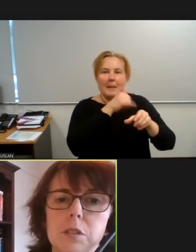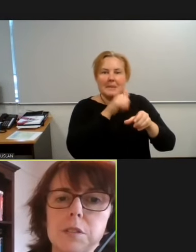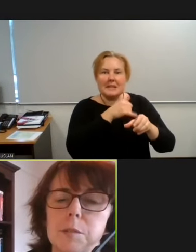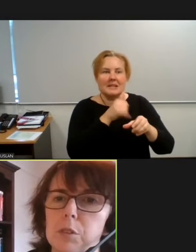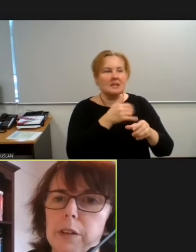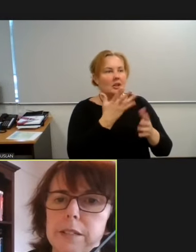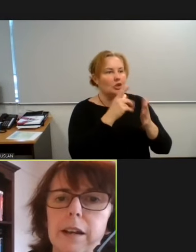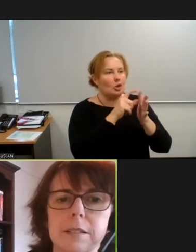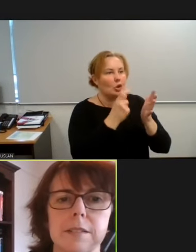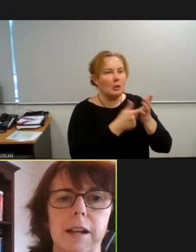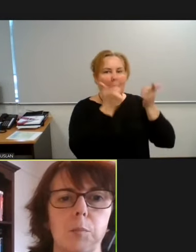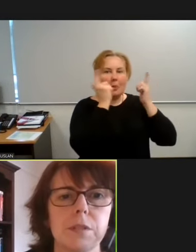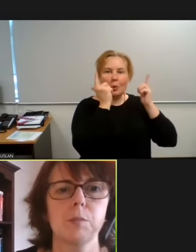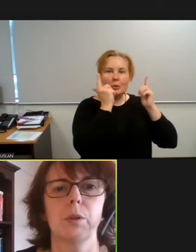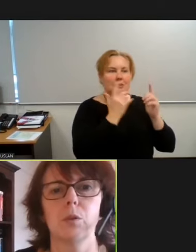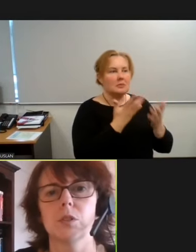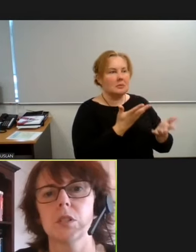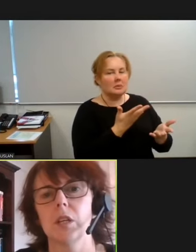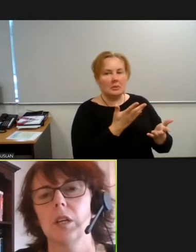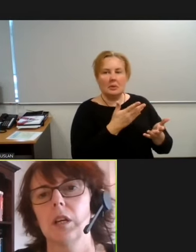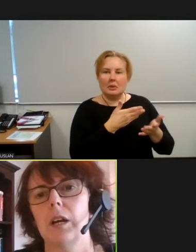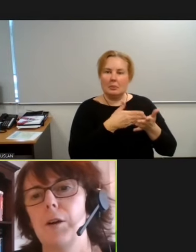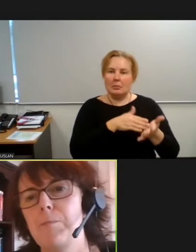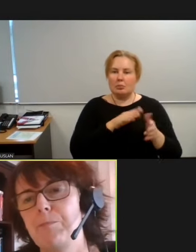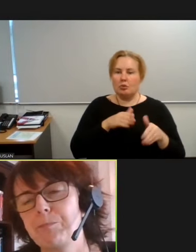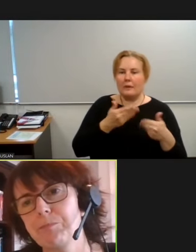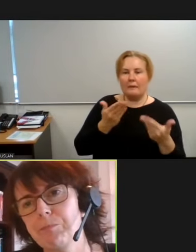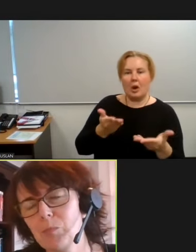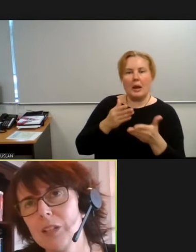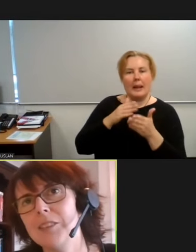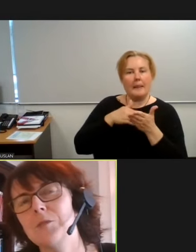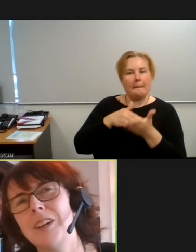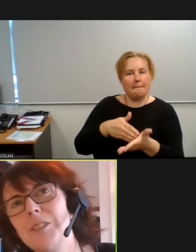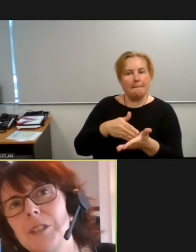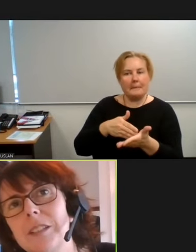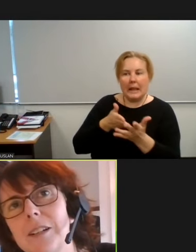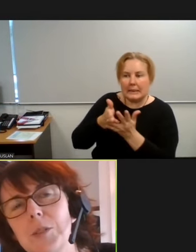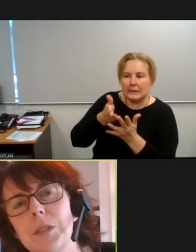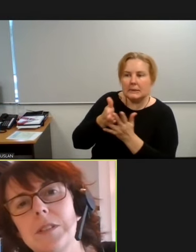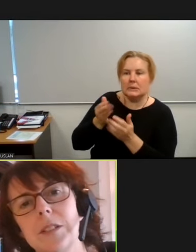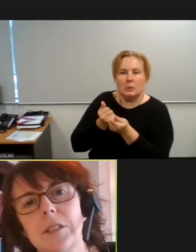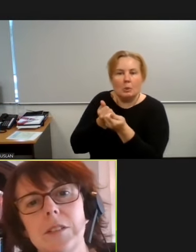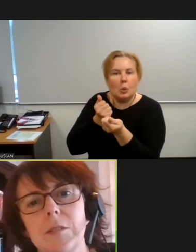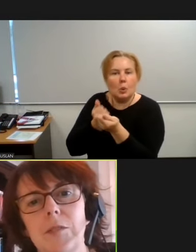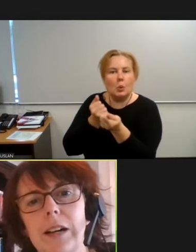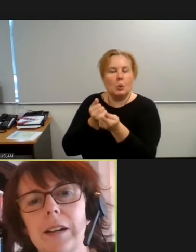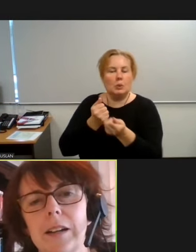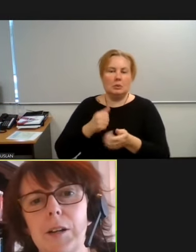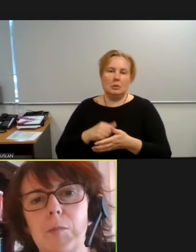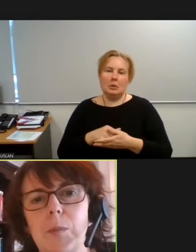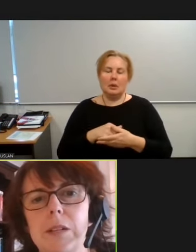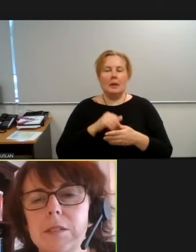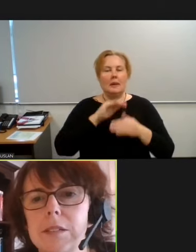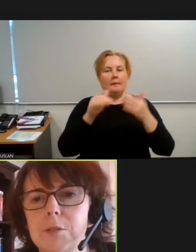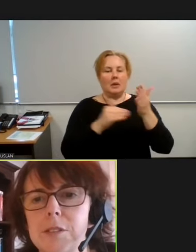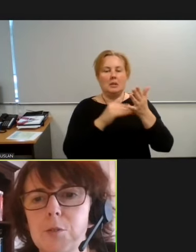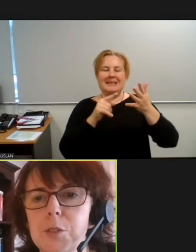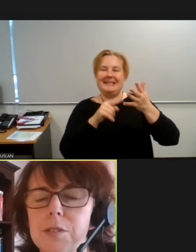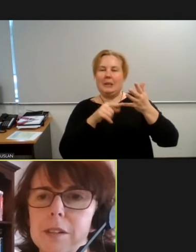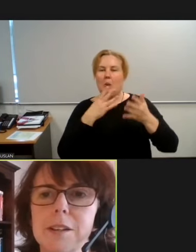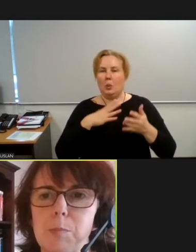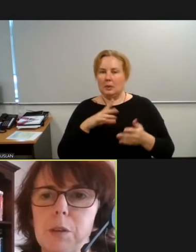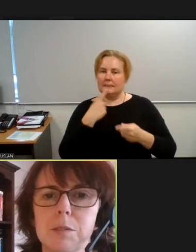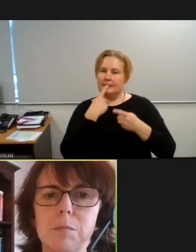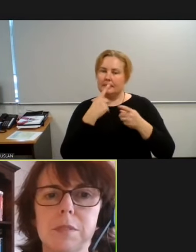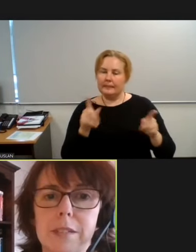and doctors in providing access to help and support. And the final thing that I just wanted to flag is it's also,